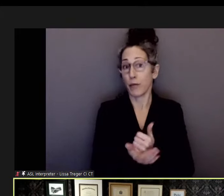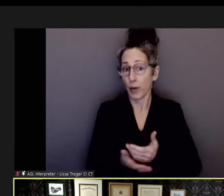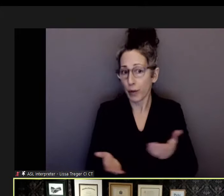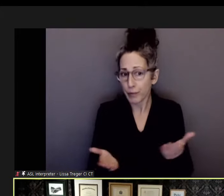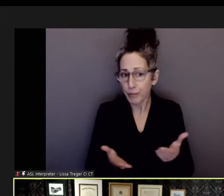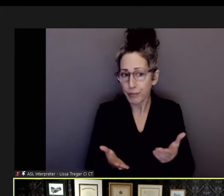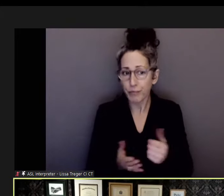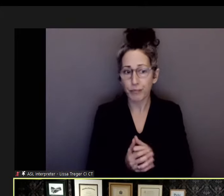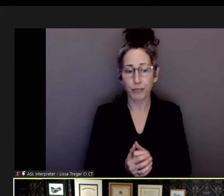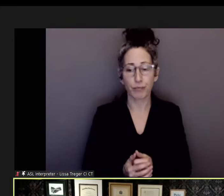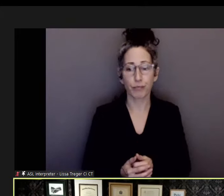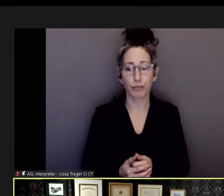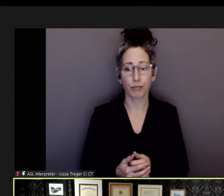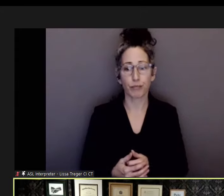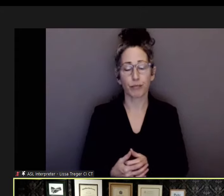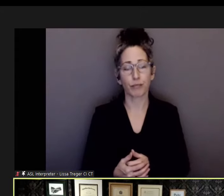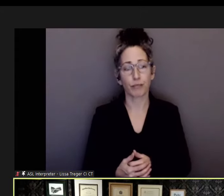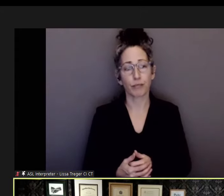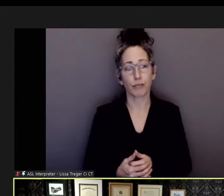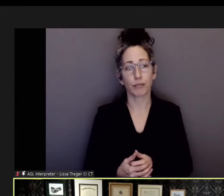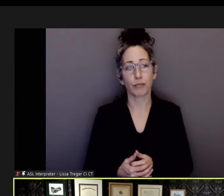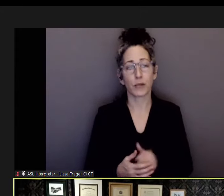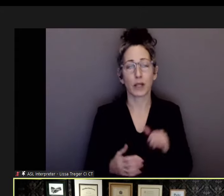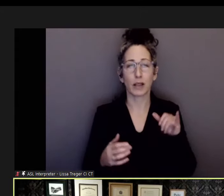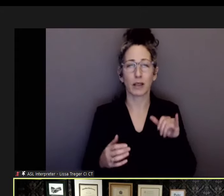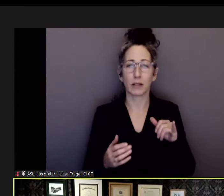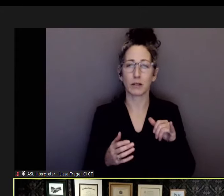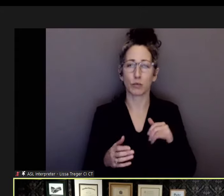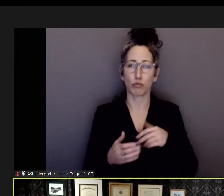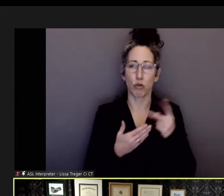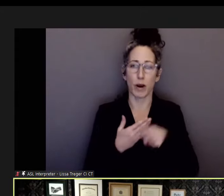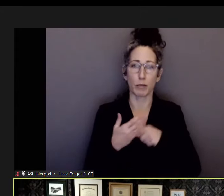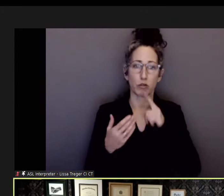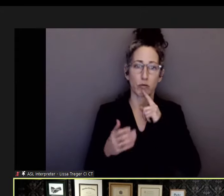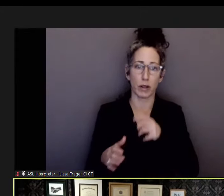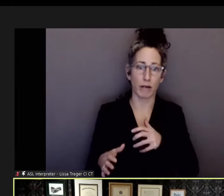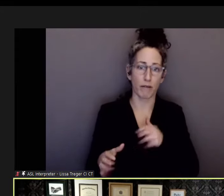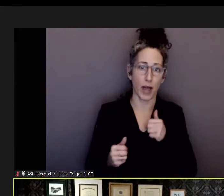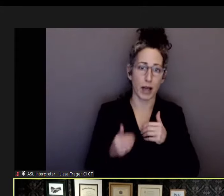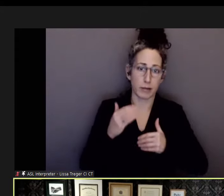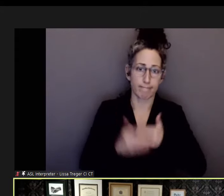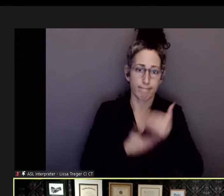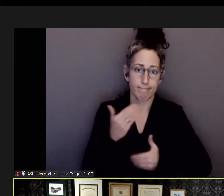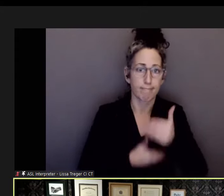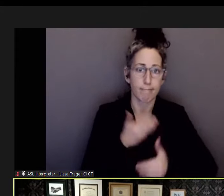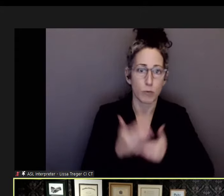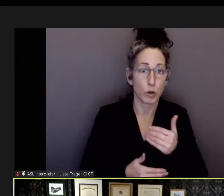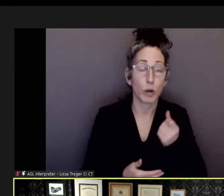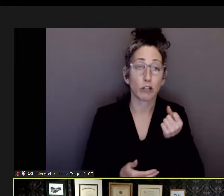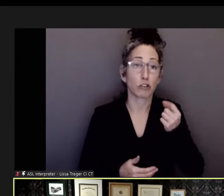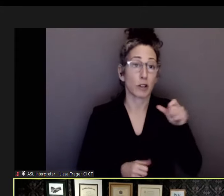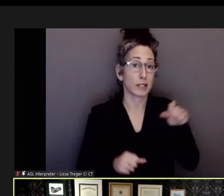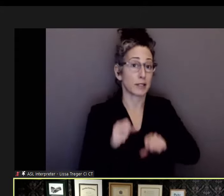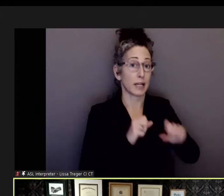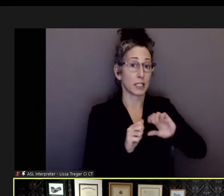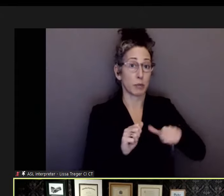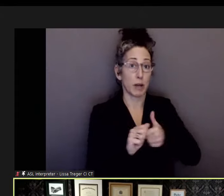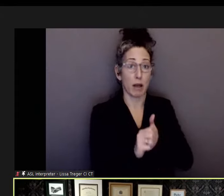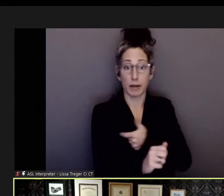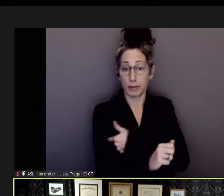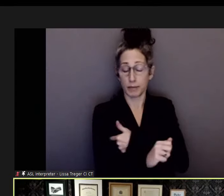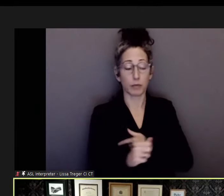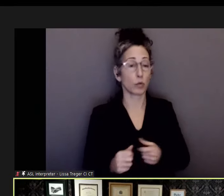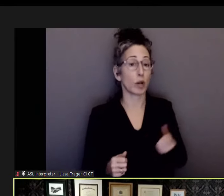be an accelerated development program, is we really understood the science behind the vaccine. The very